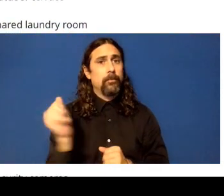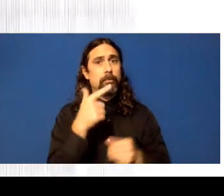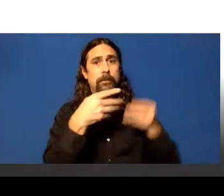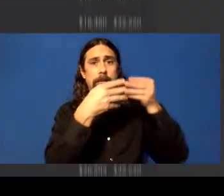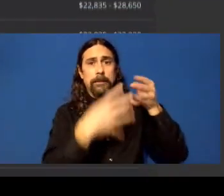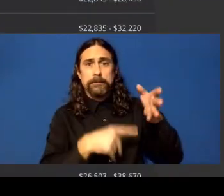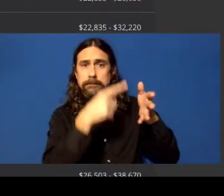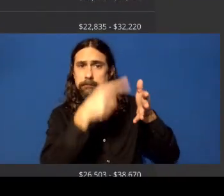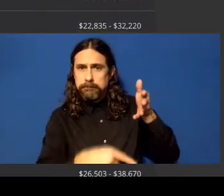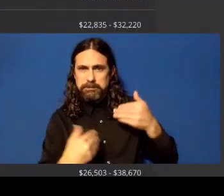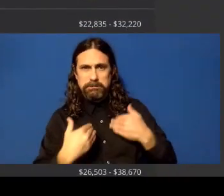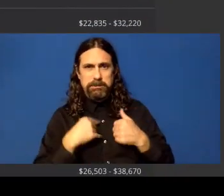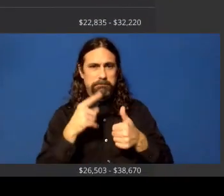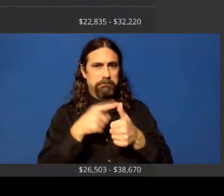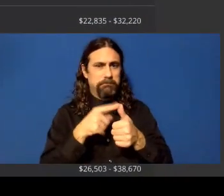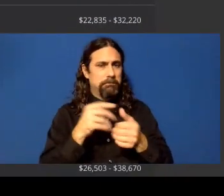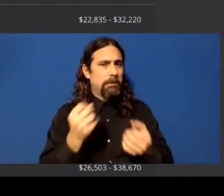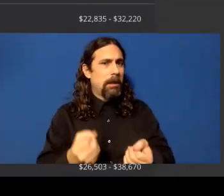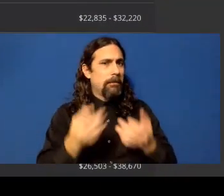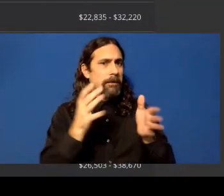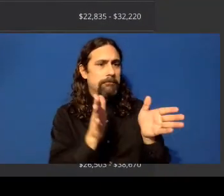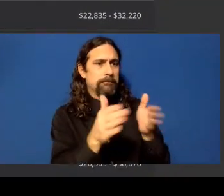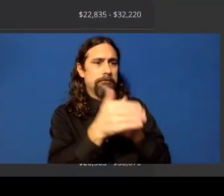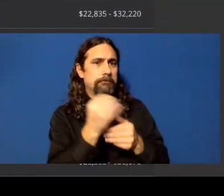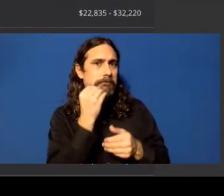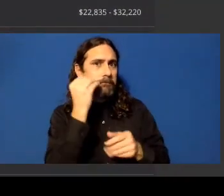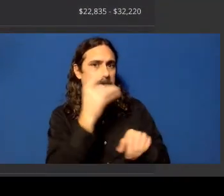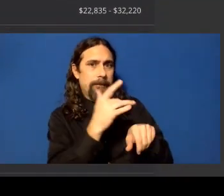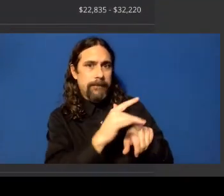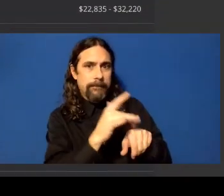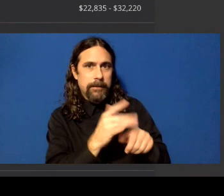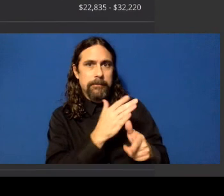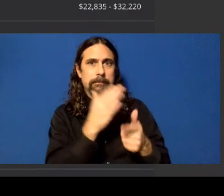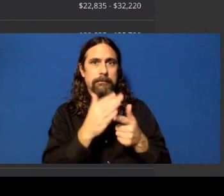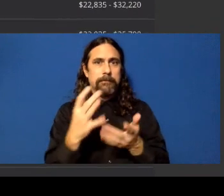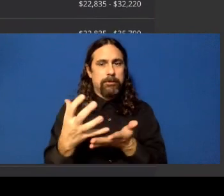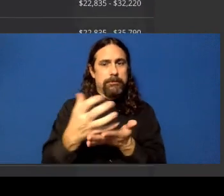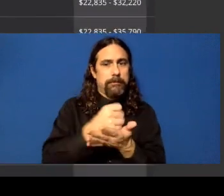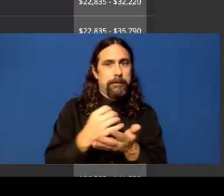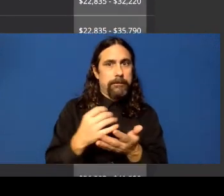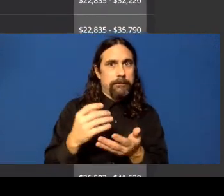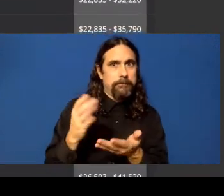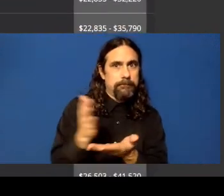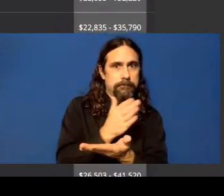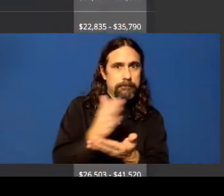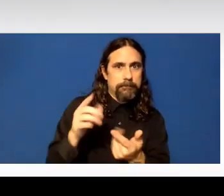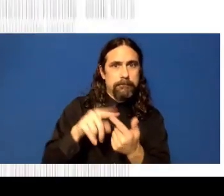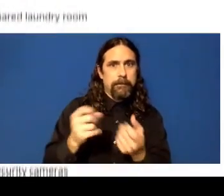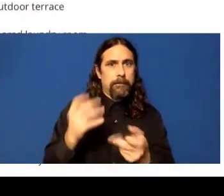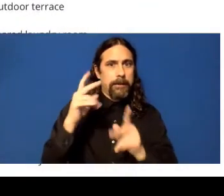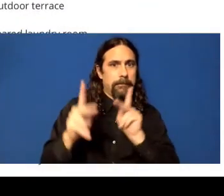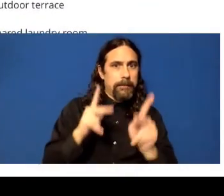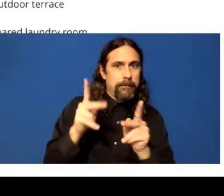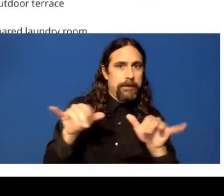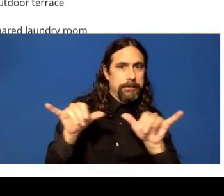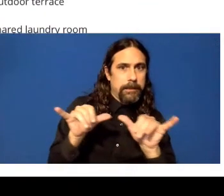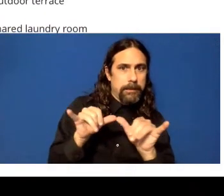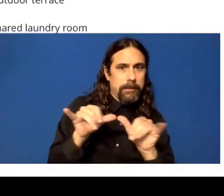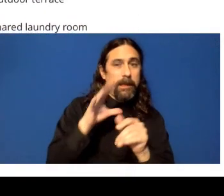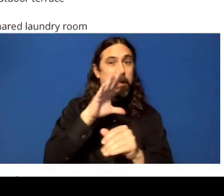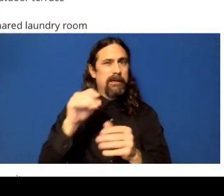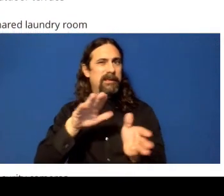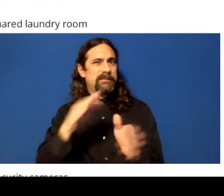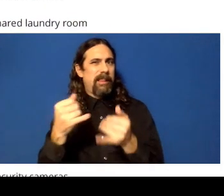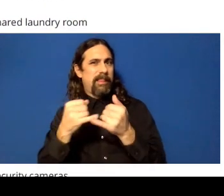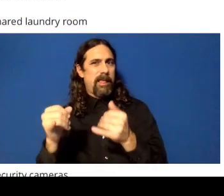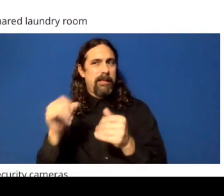Every listing shows how many homes are available, occupancy limits, qualifying income range, and the application